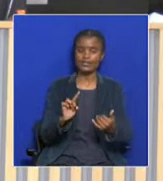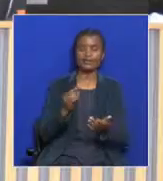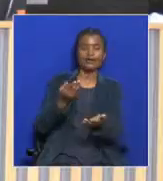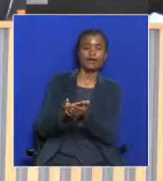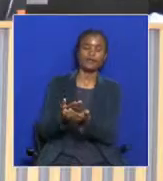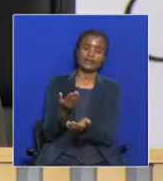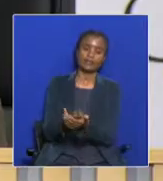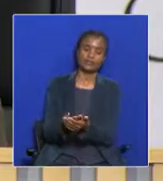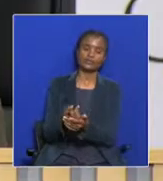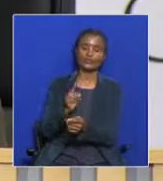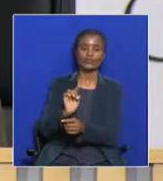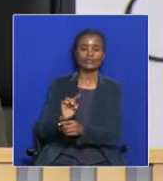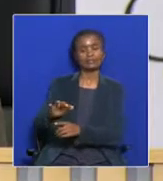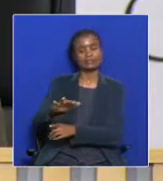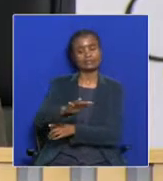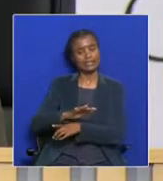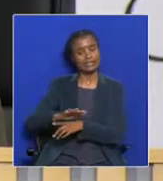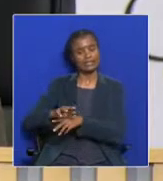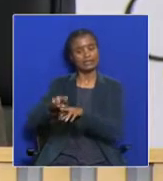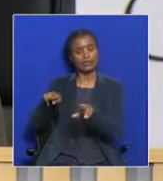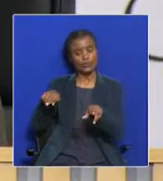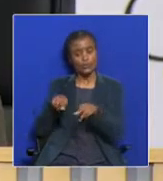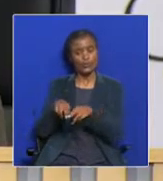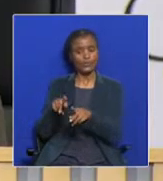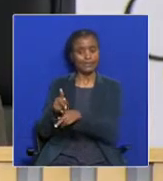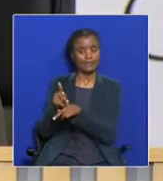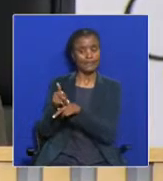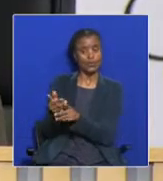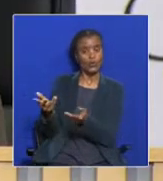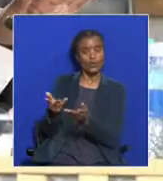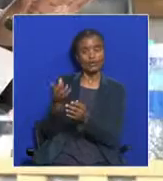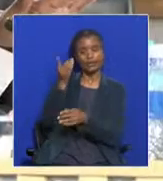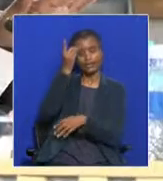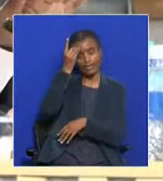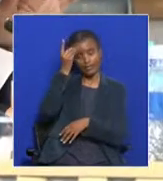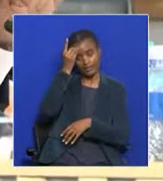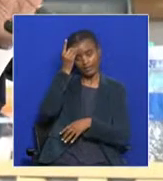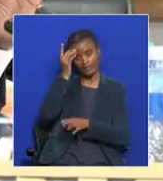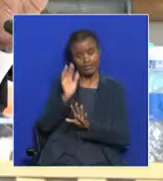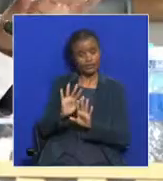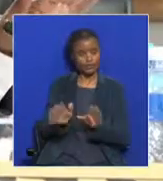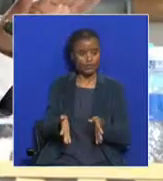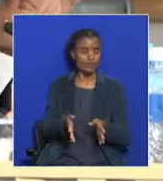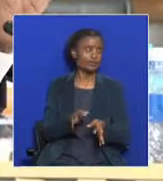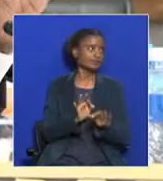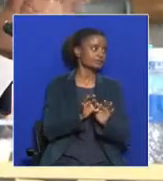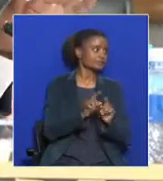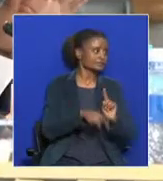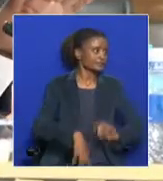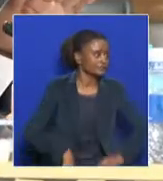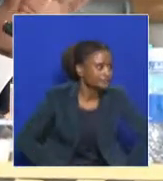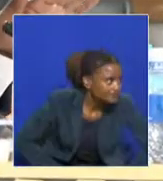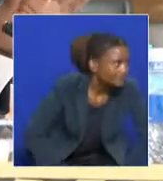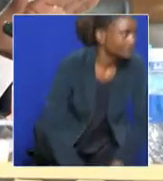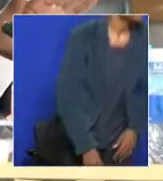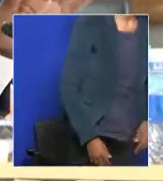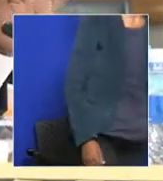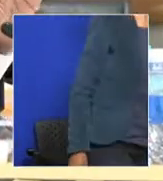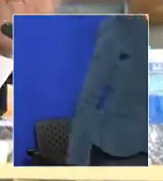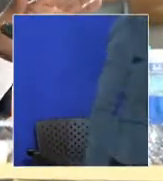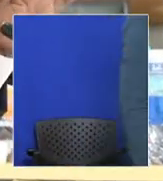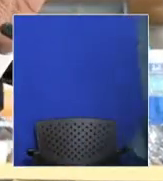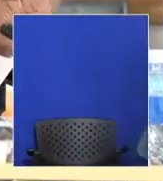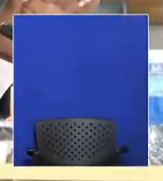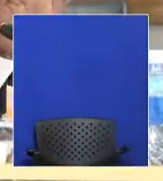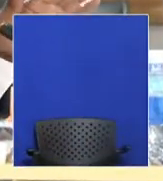storage space within Durban. Mm-hmm. That's what we are debating. Chair, And you accepted when I engaged you earlier that